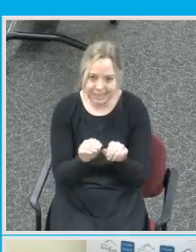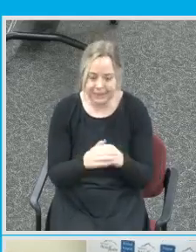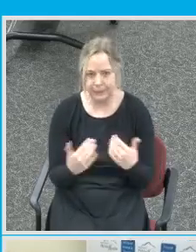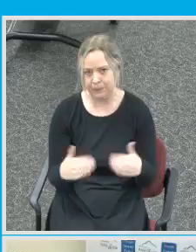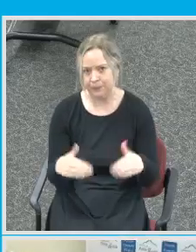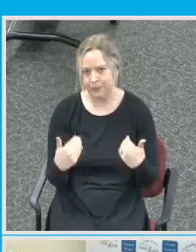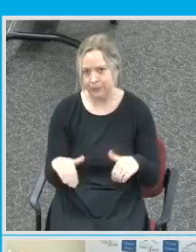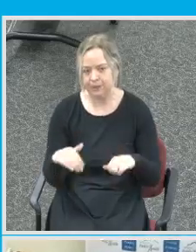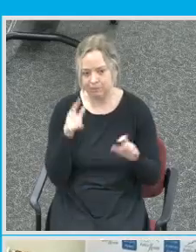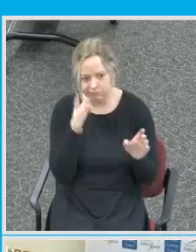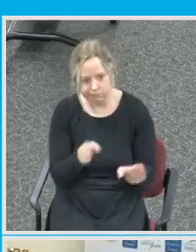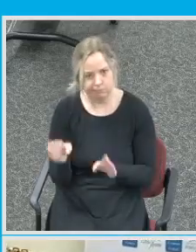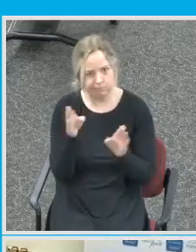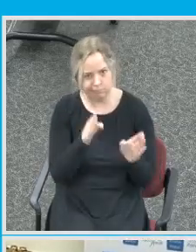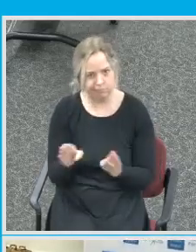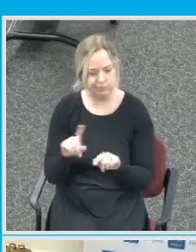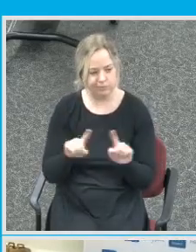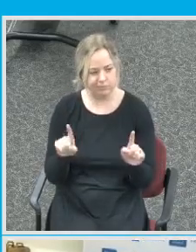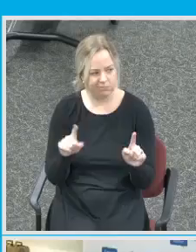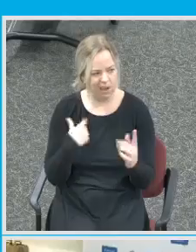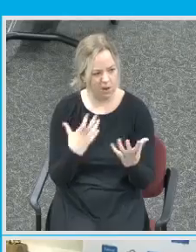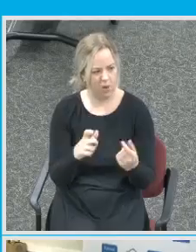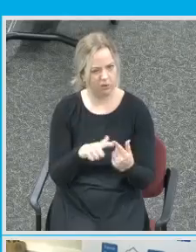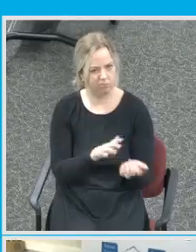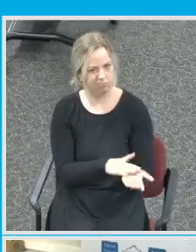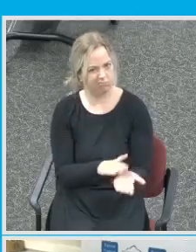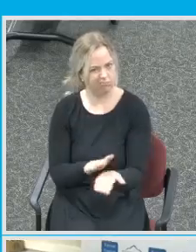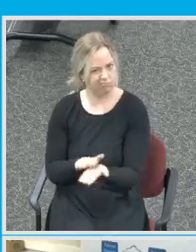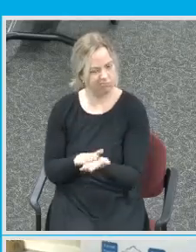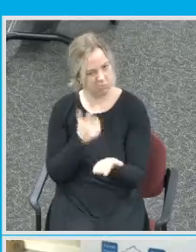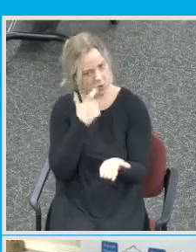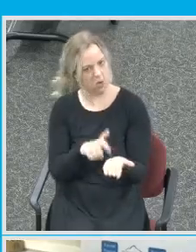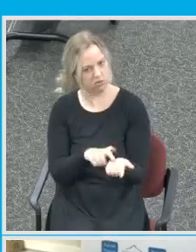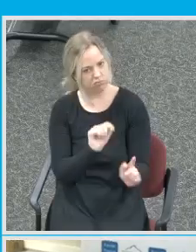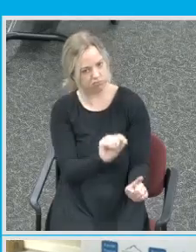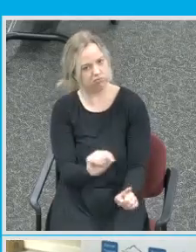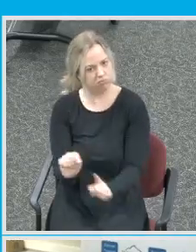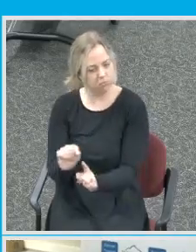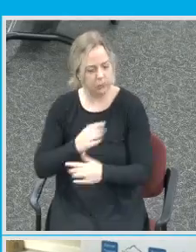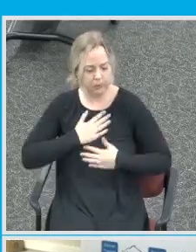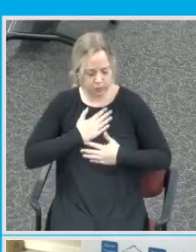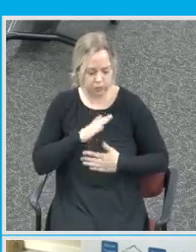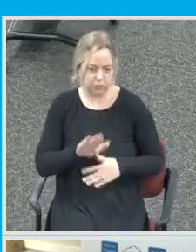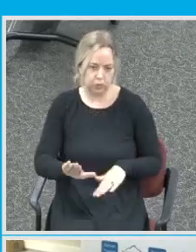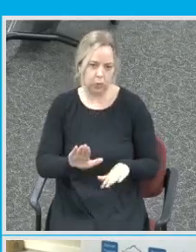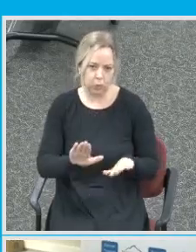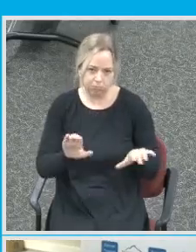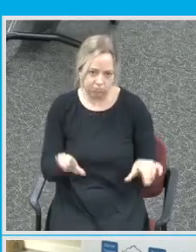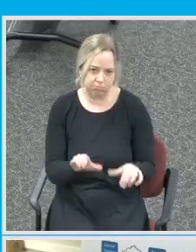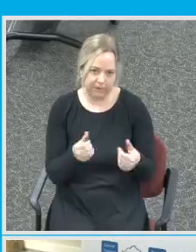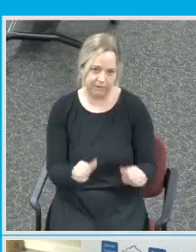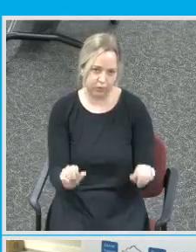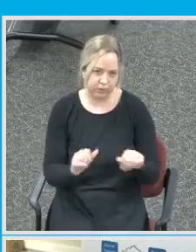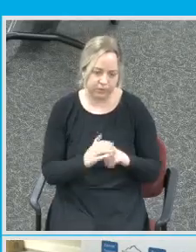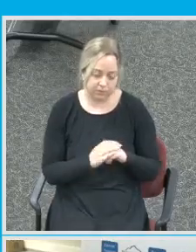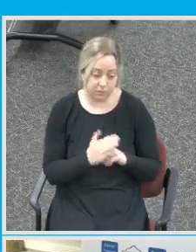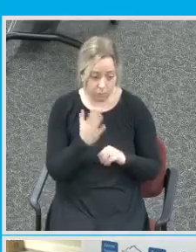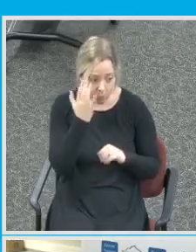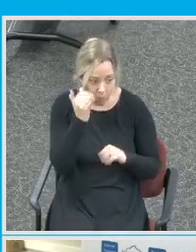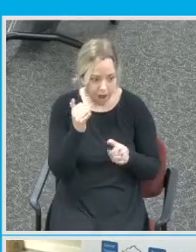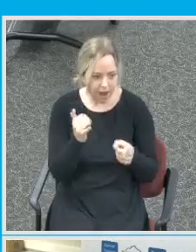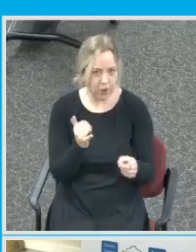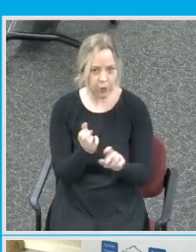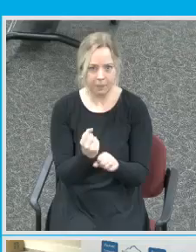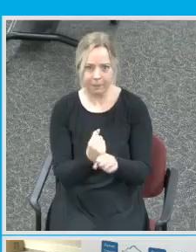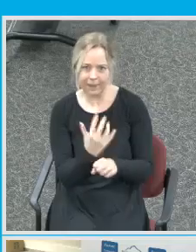and just wanted to acknowledge that we appreciate your efforts, because you make it look